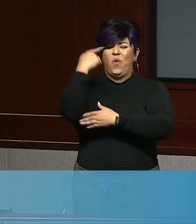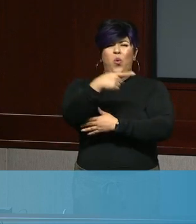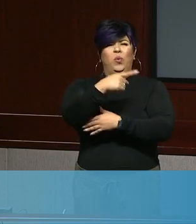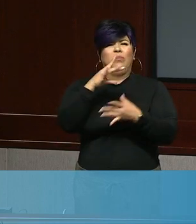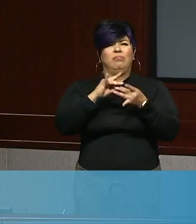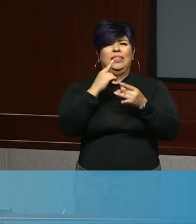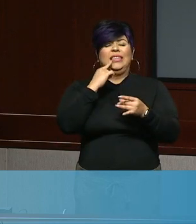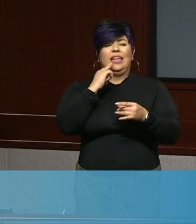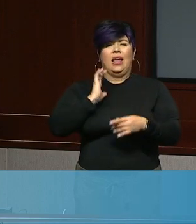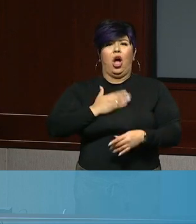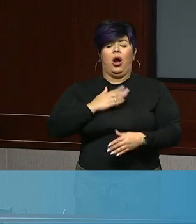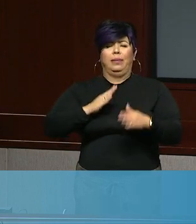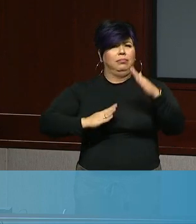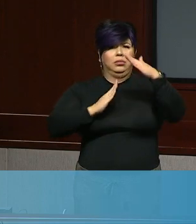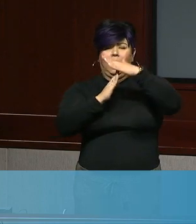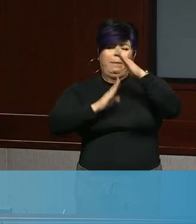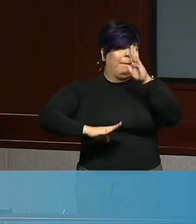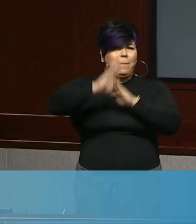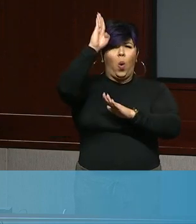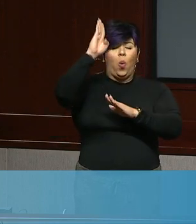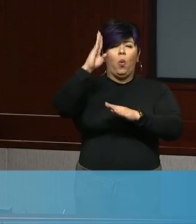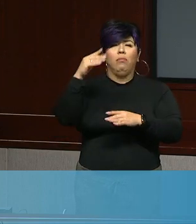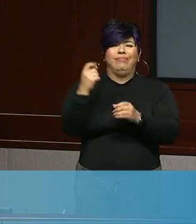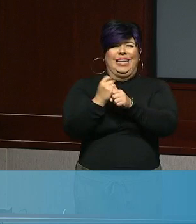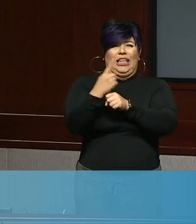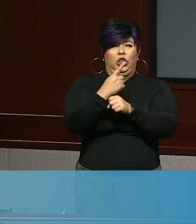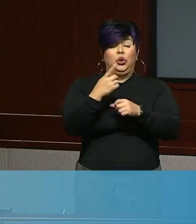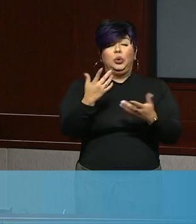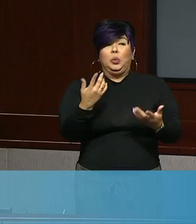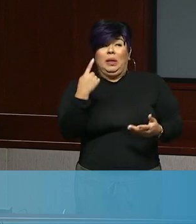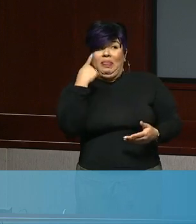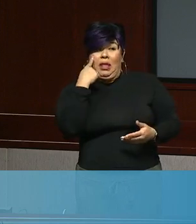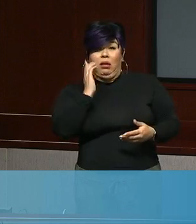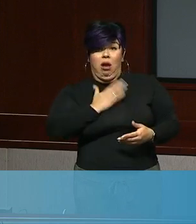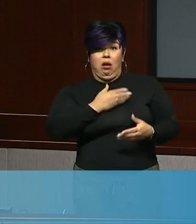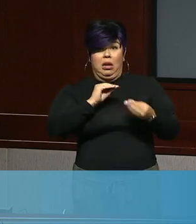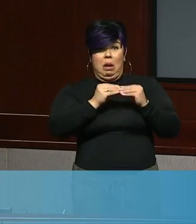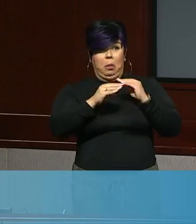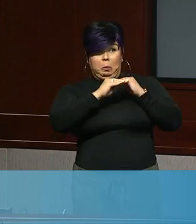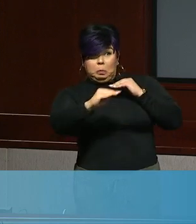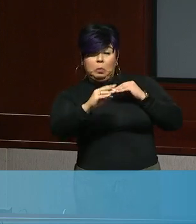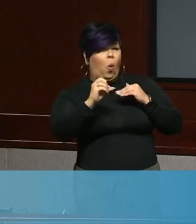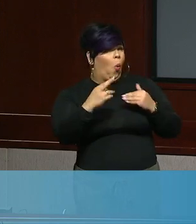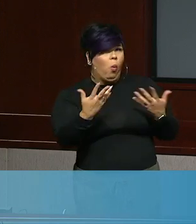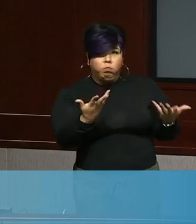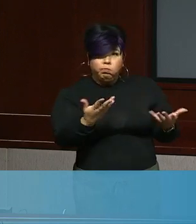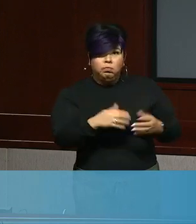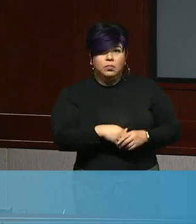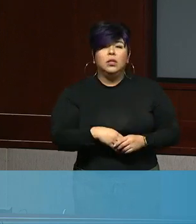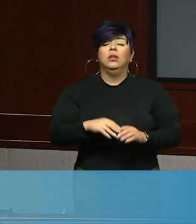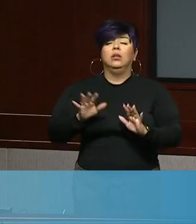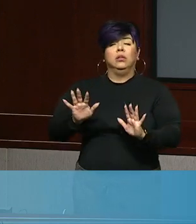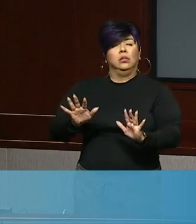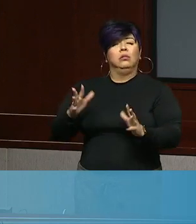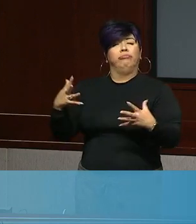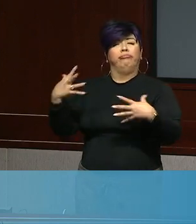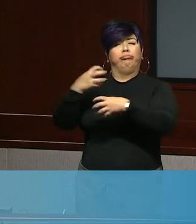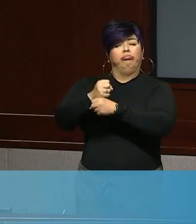this lull in numbers to go back up then? So Tim, I think what you're asking